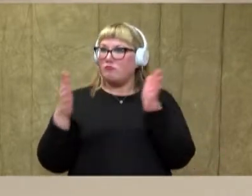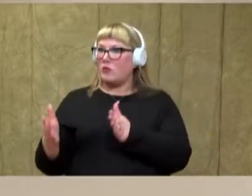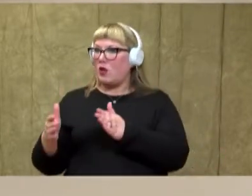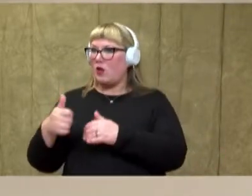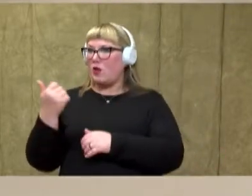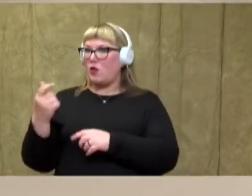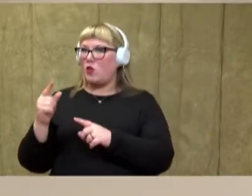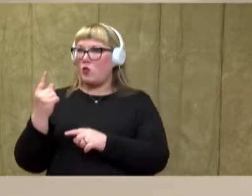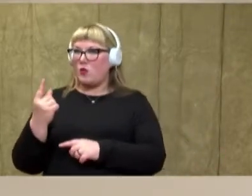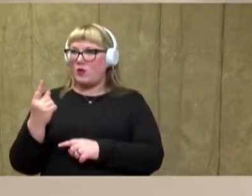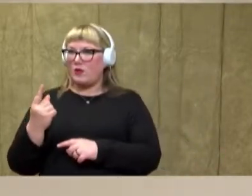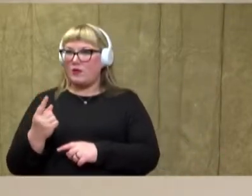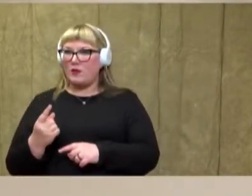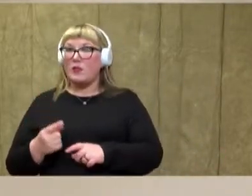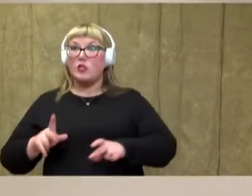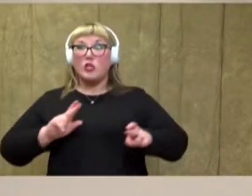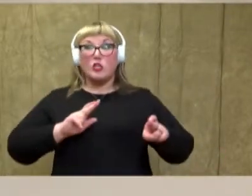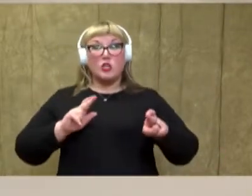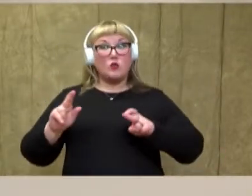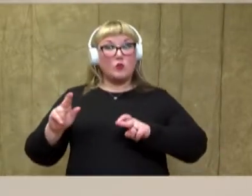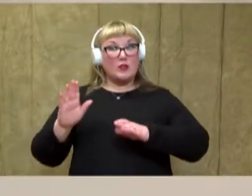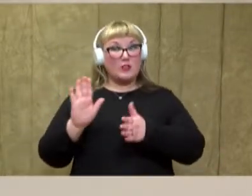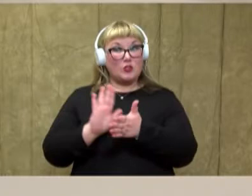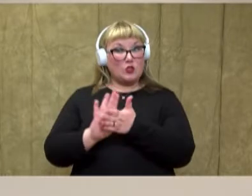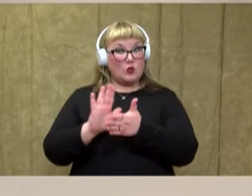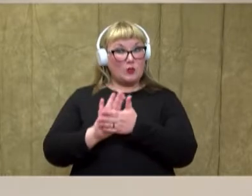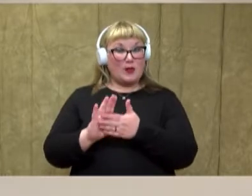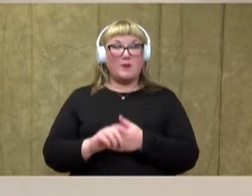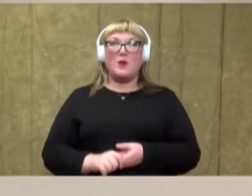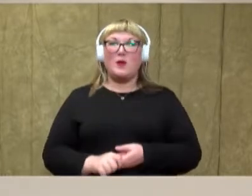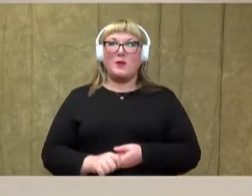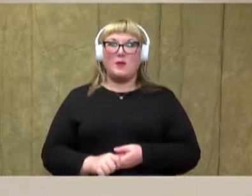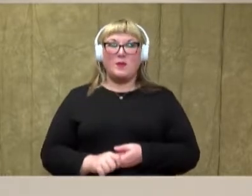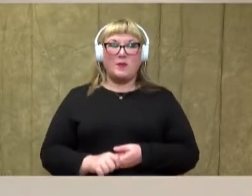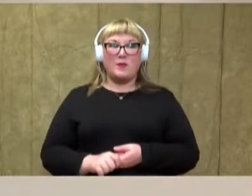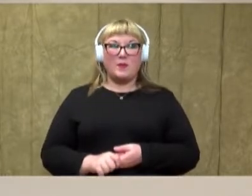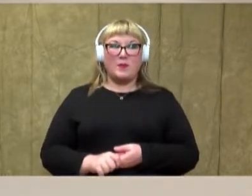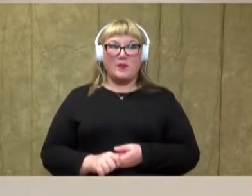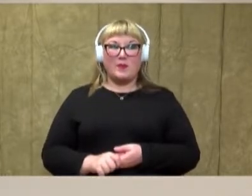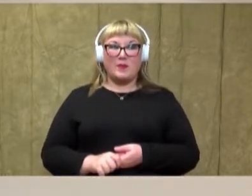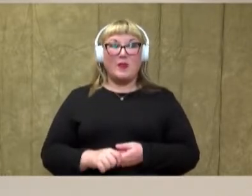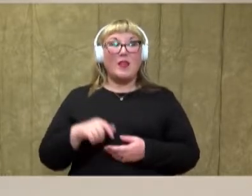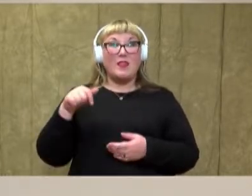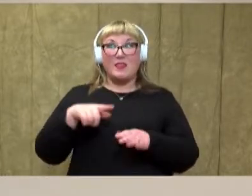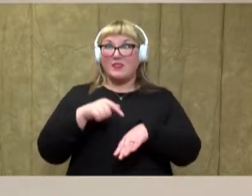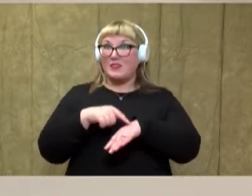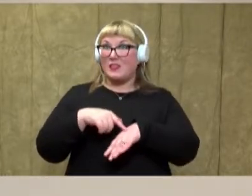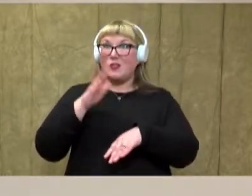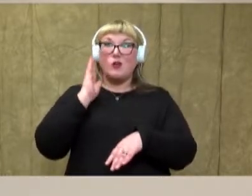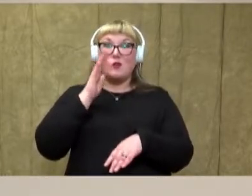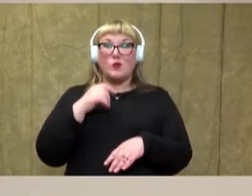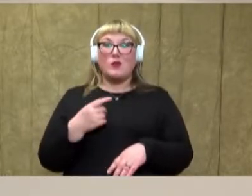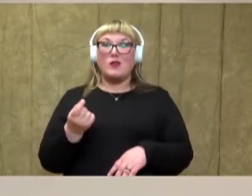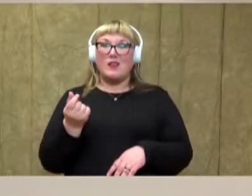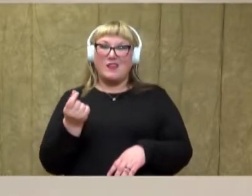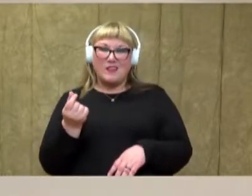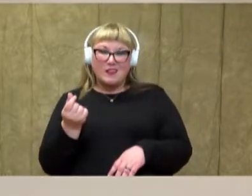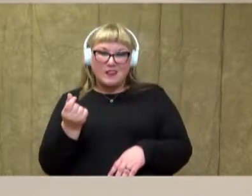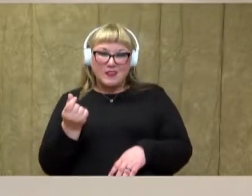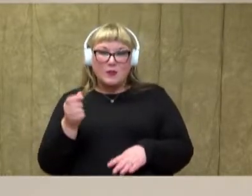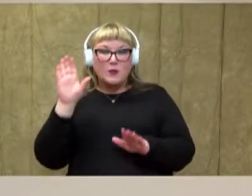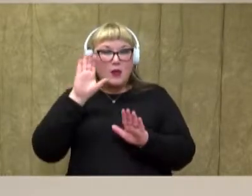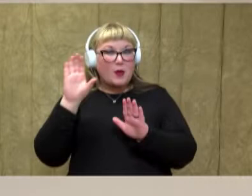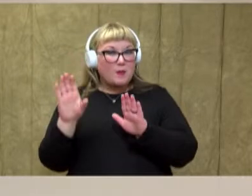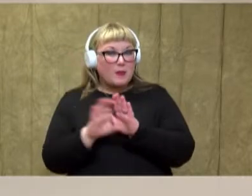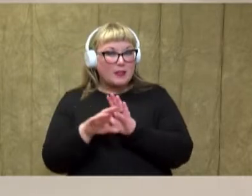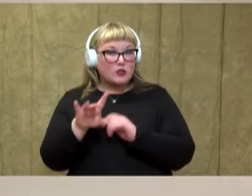one. Go ahead and get your space ready on your paper. Quickly get your space ready, because this time we're going to work a little bit with some